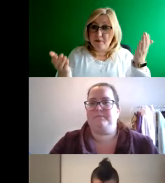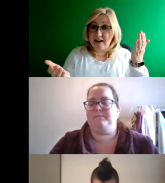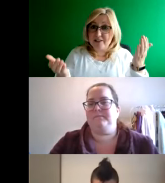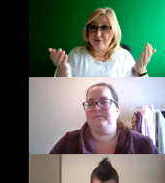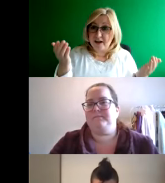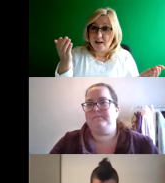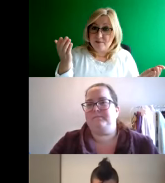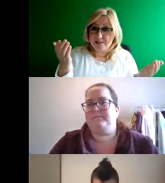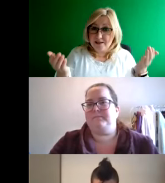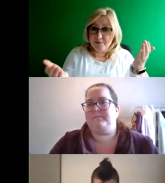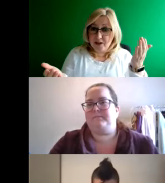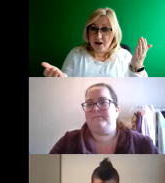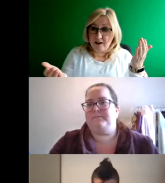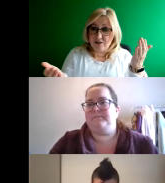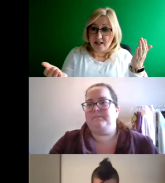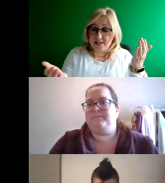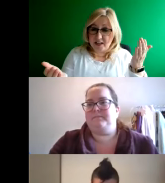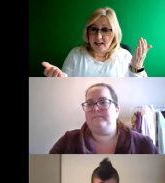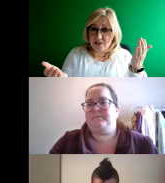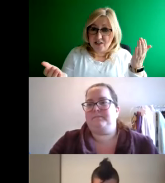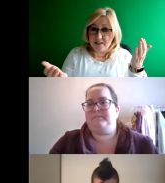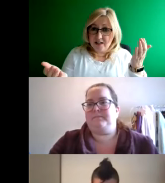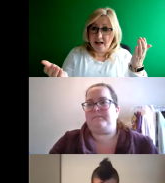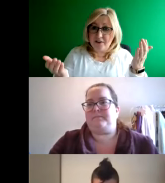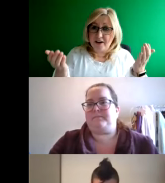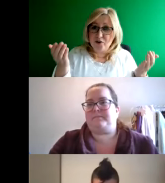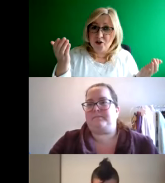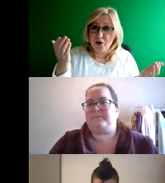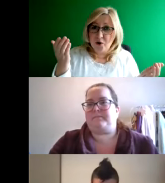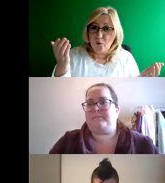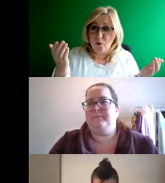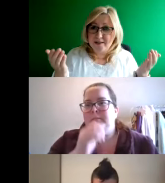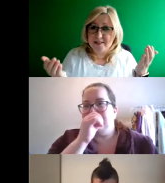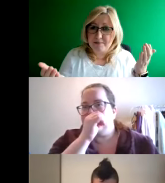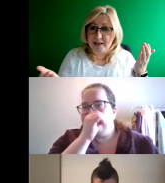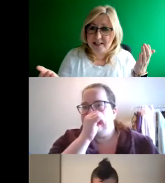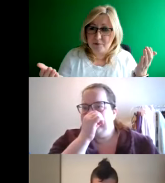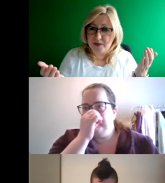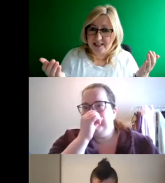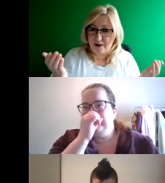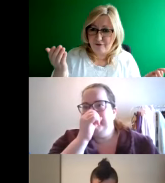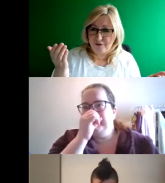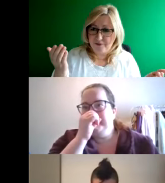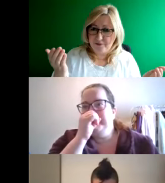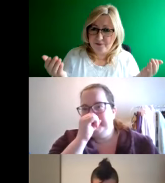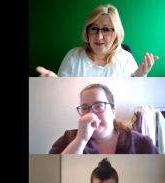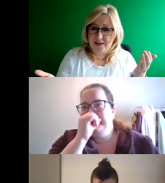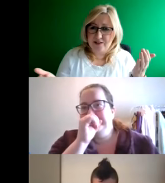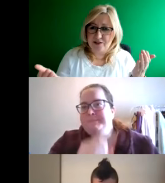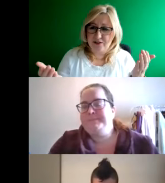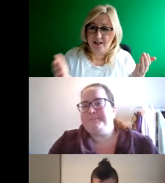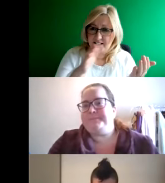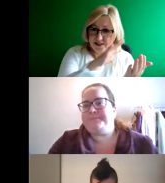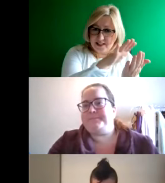those comparative frames around education and around what does it mean to be deaf.